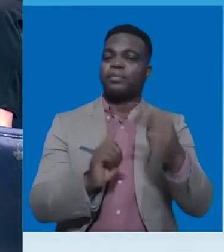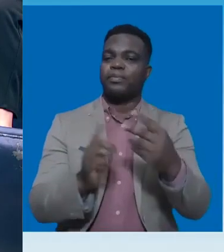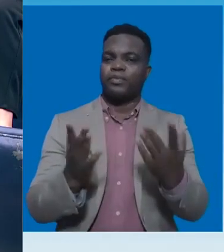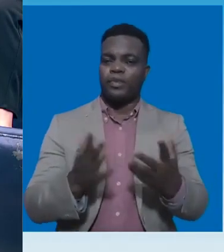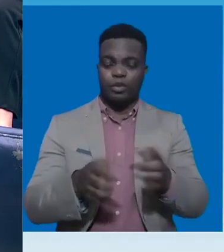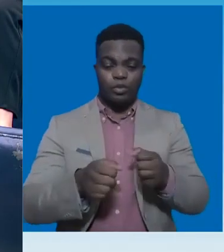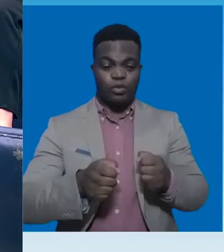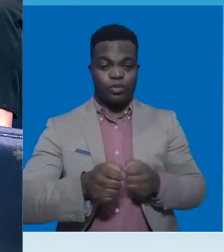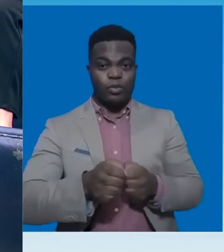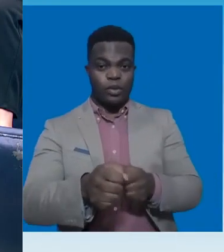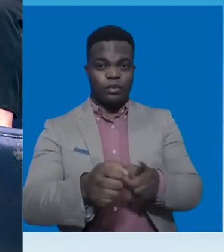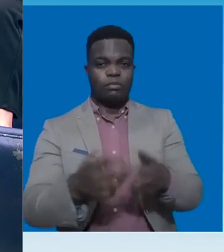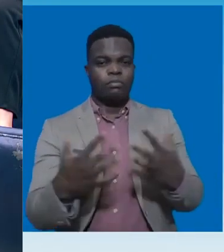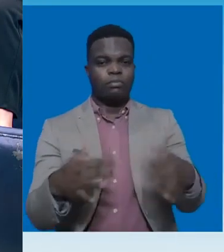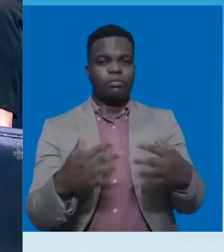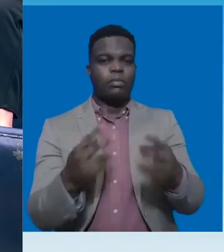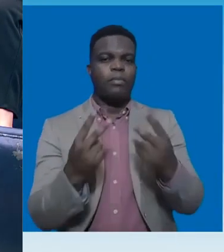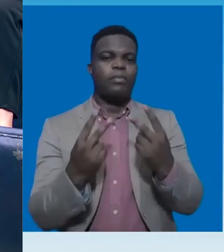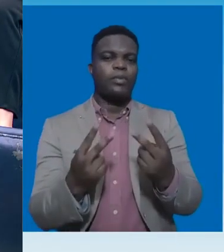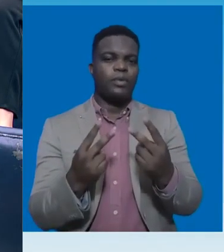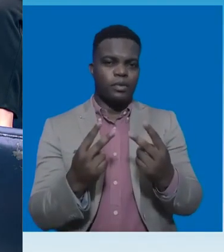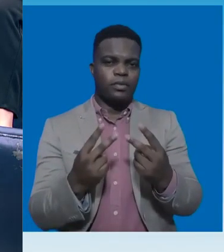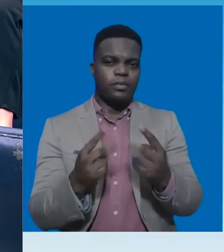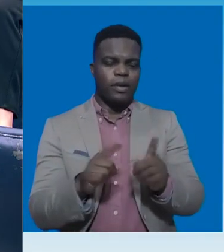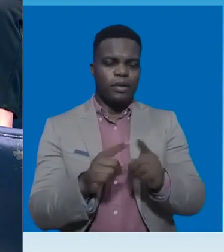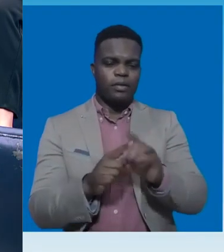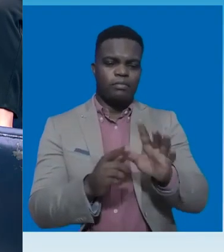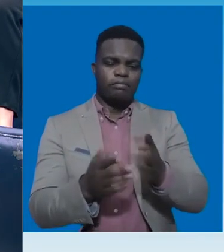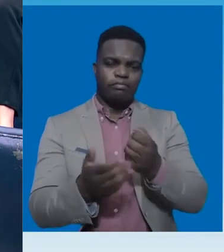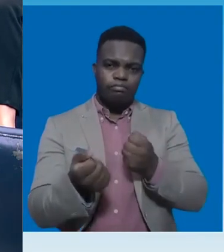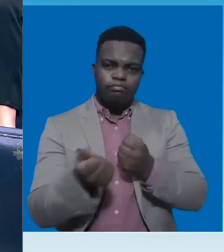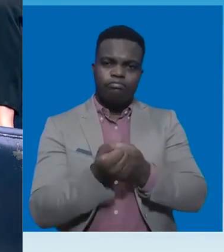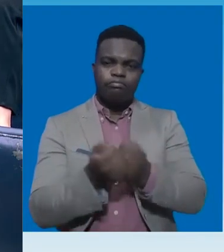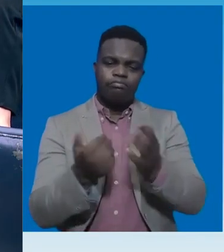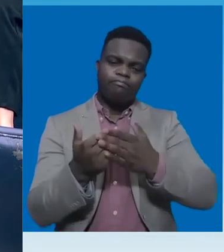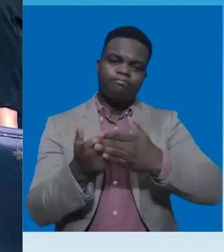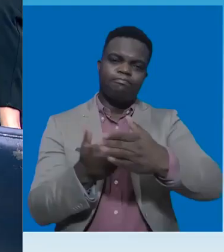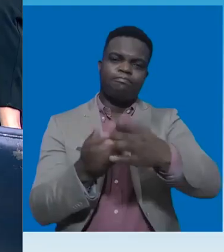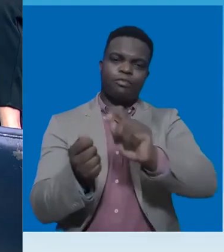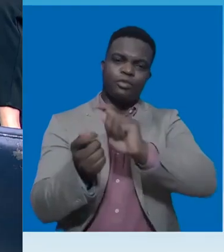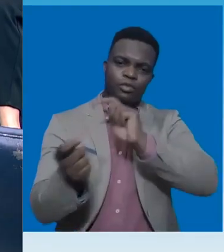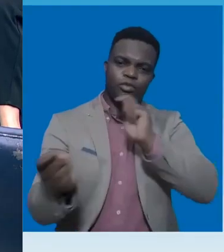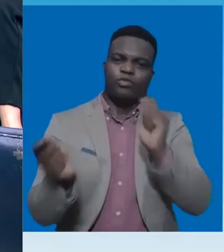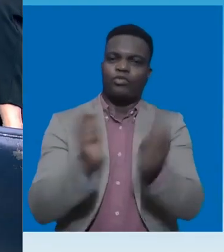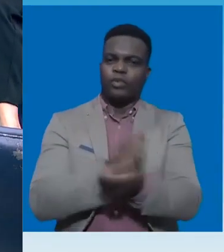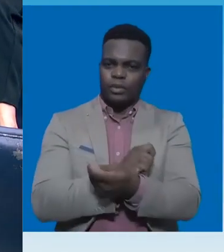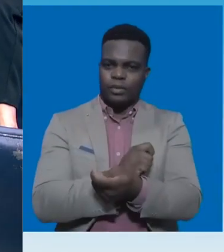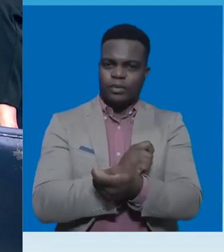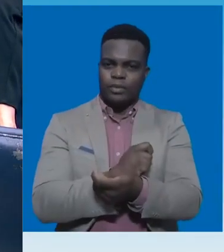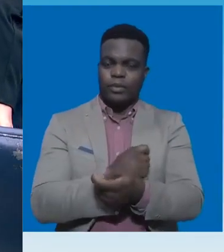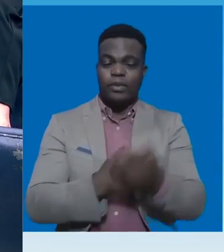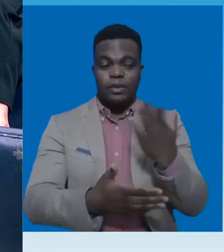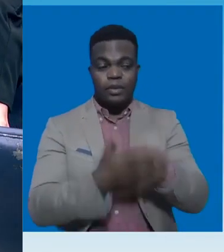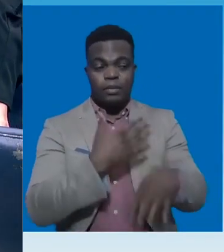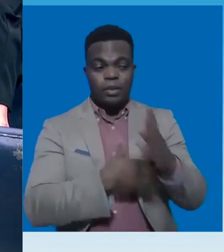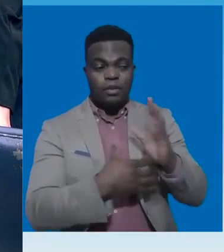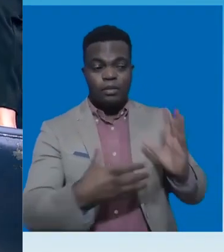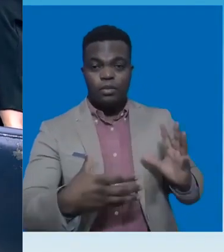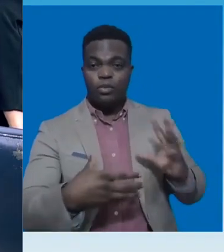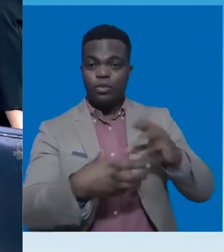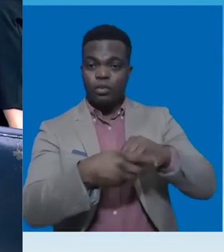has helped us move disability inclusion from commitments to implementation by making it more visible,